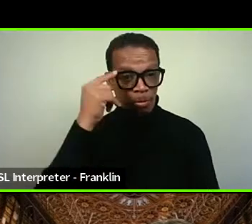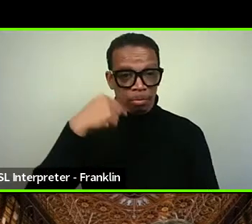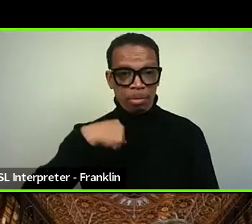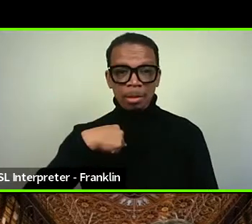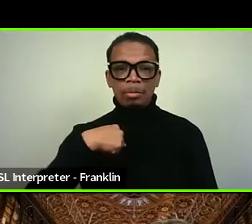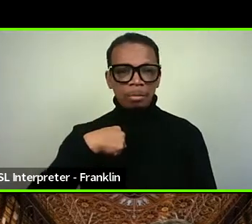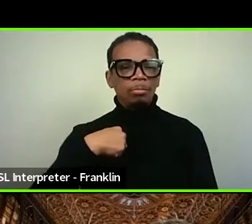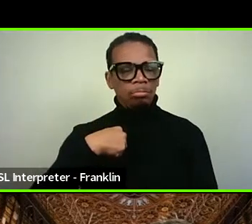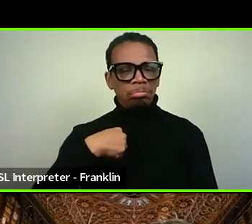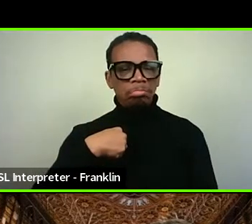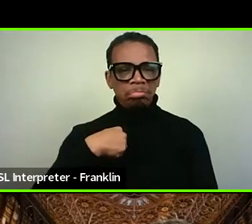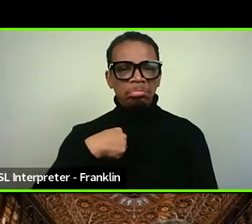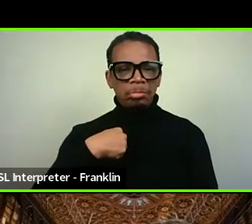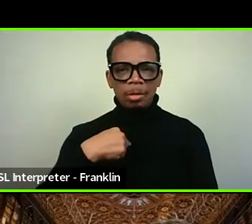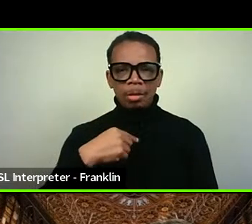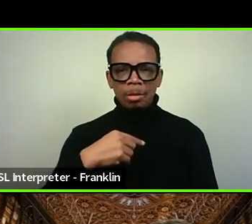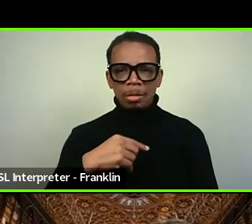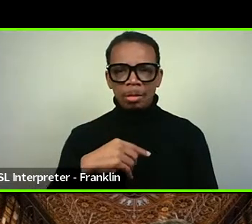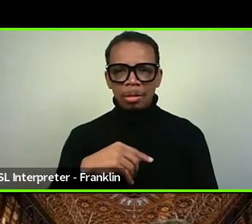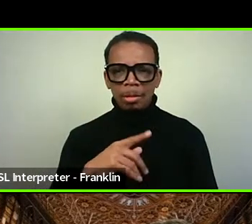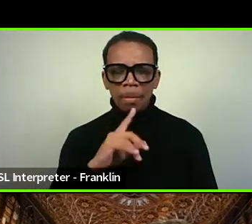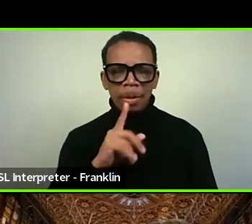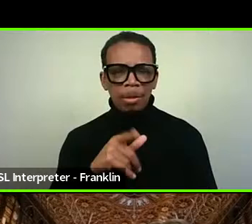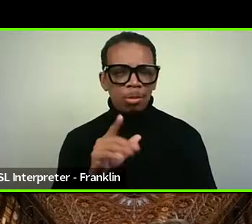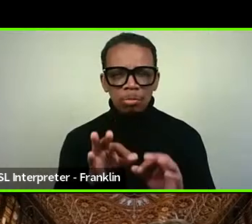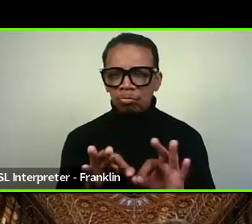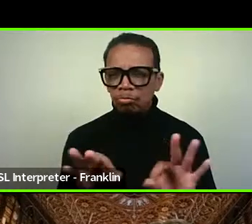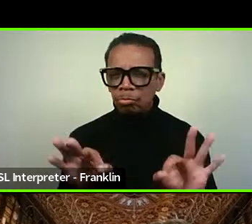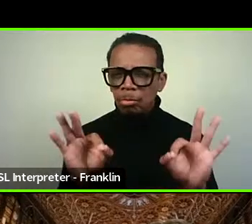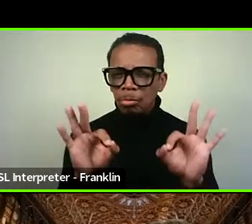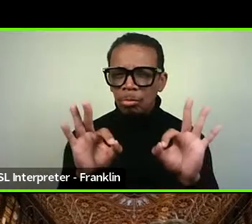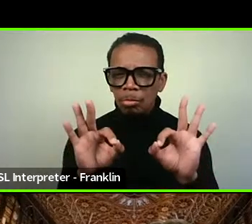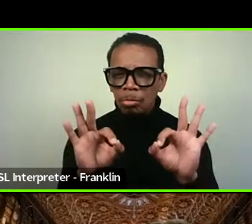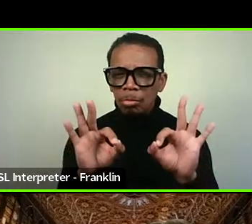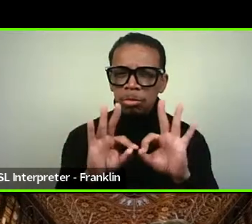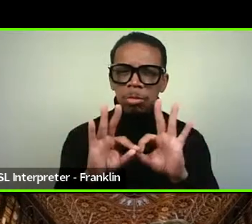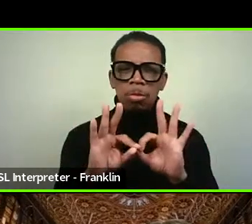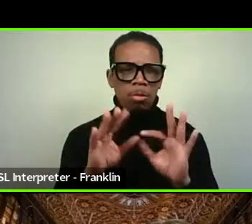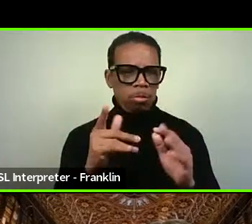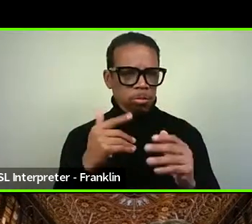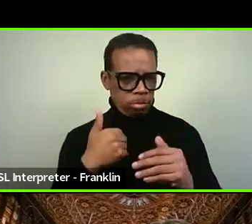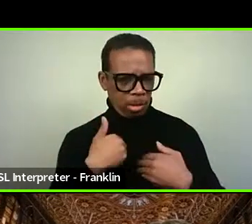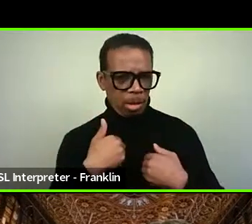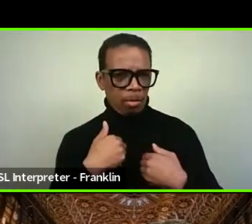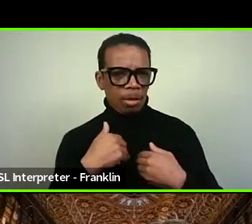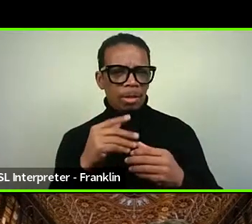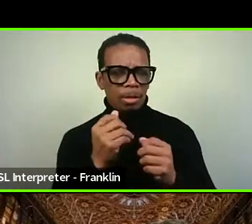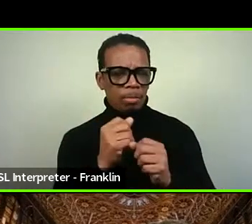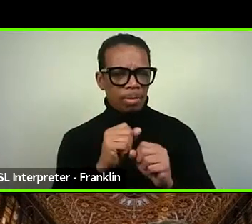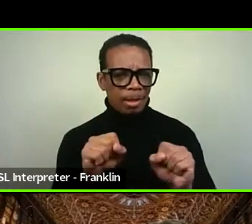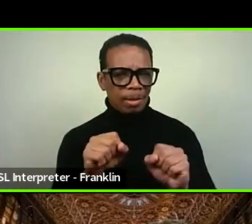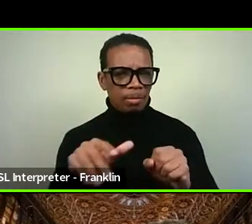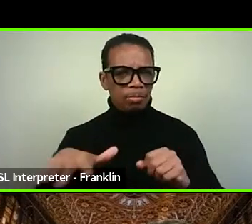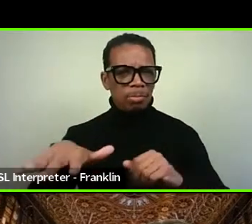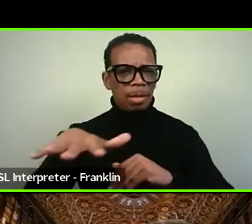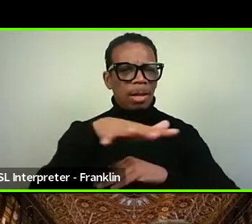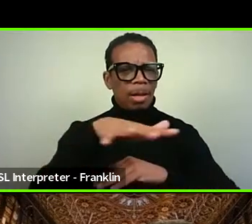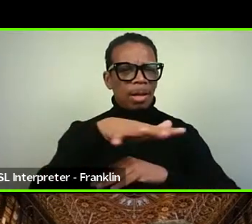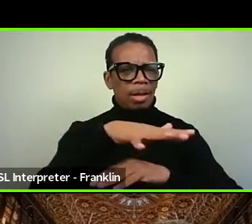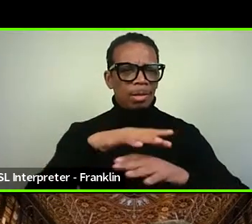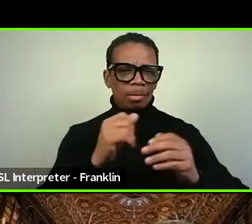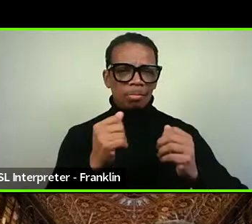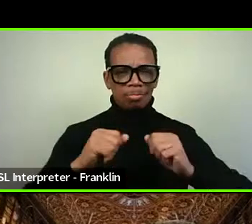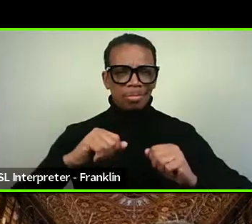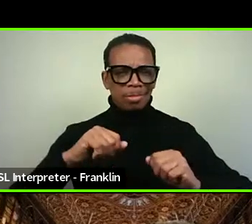it became athletics, but it is critical and crucial that we have some of these safe spaces within, right, these